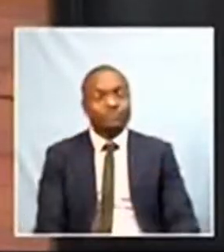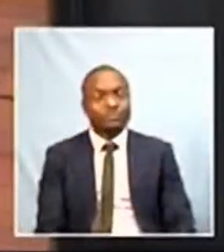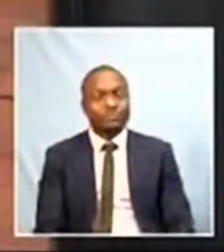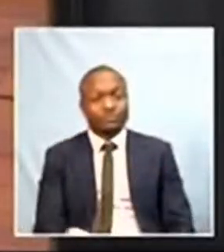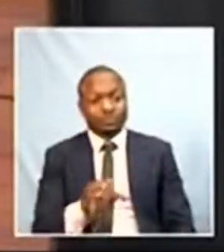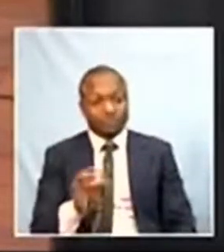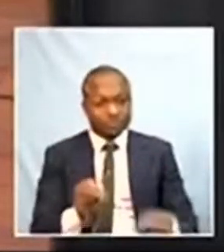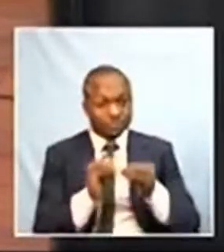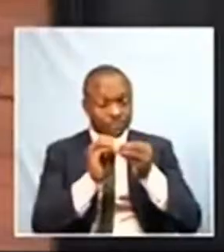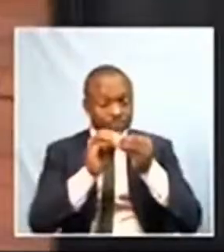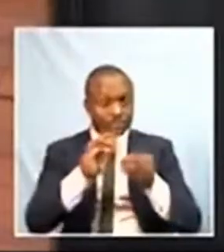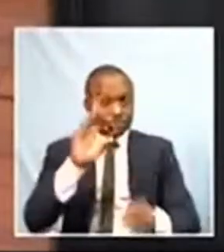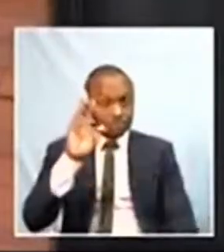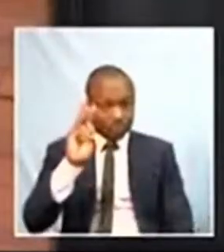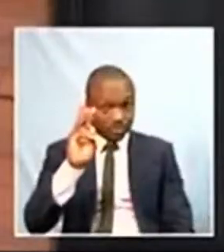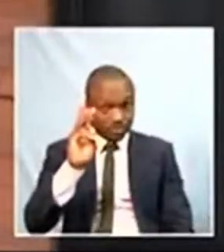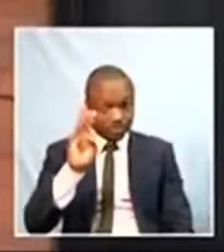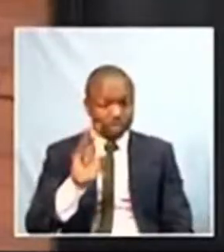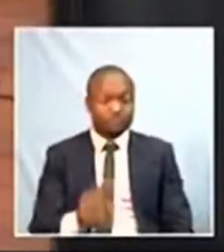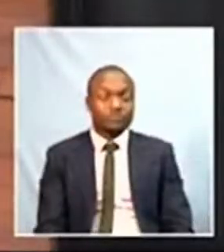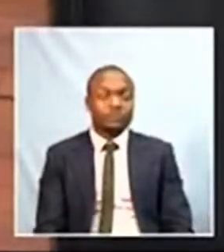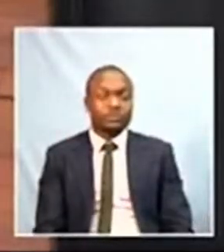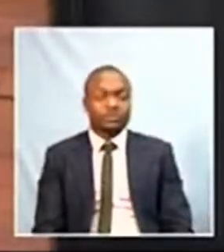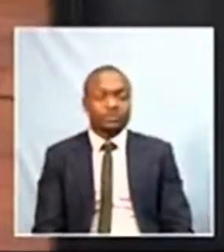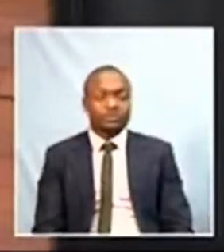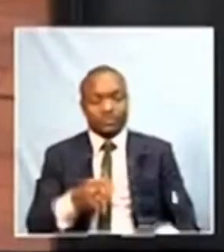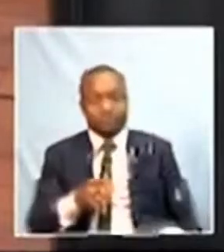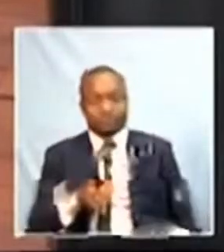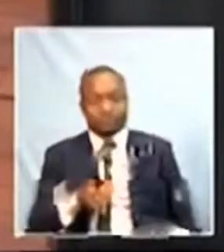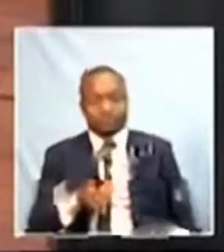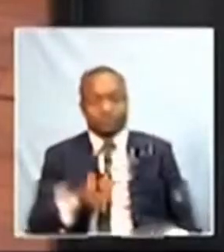in total there are about 16. If I've